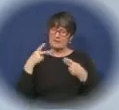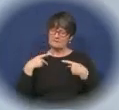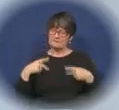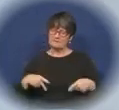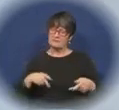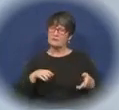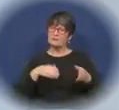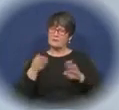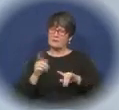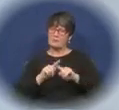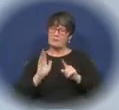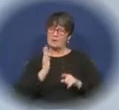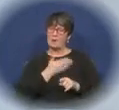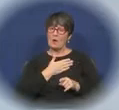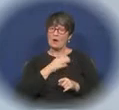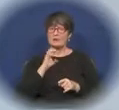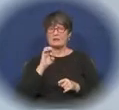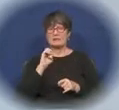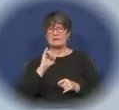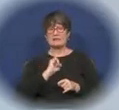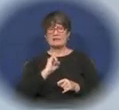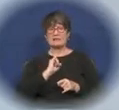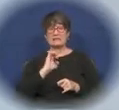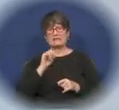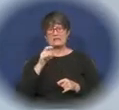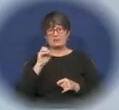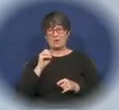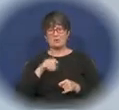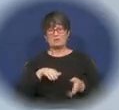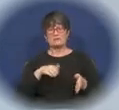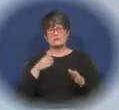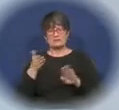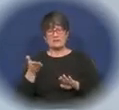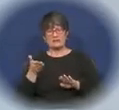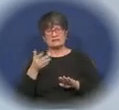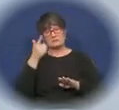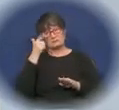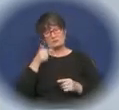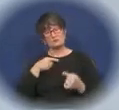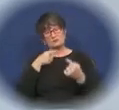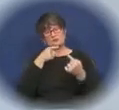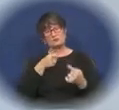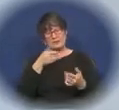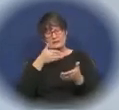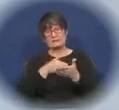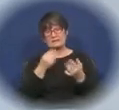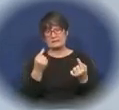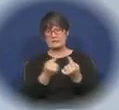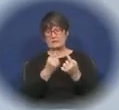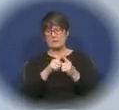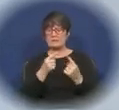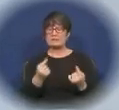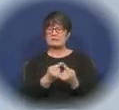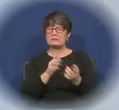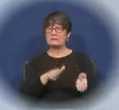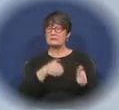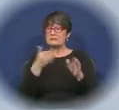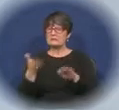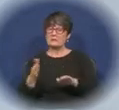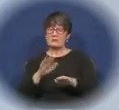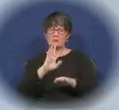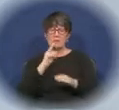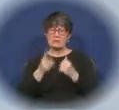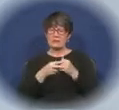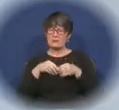death, our own ego and our self dies in the struggle against sin. But sin and death will never keep